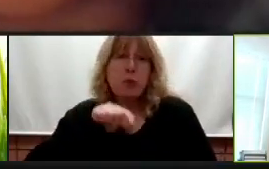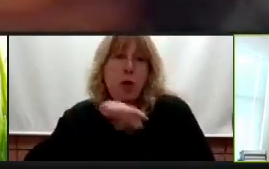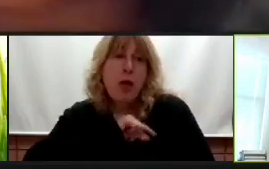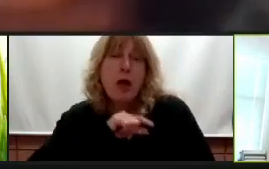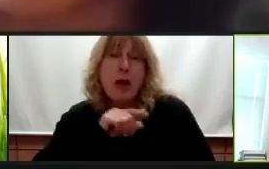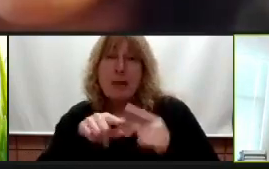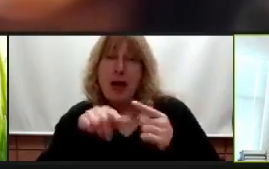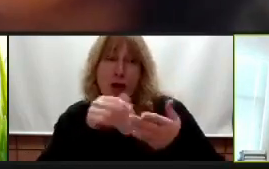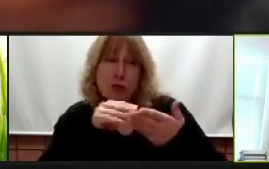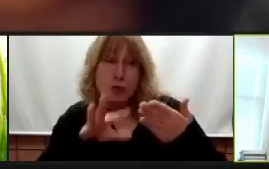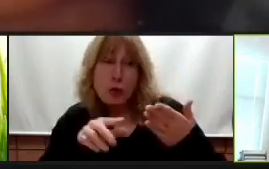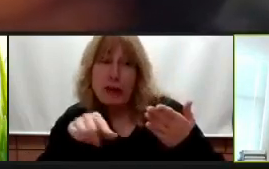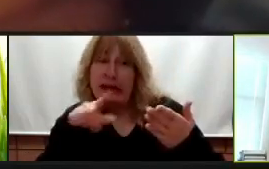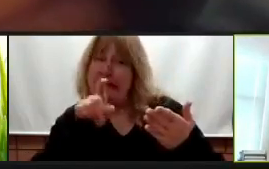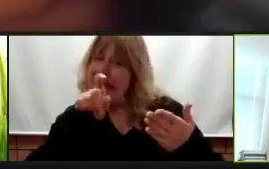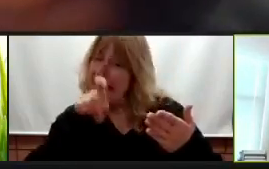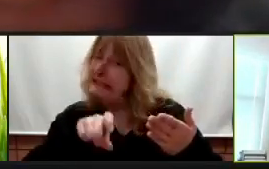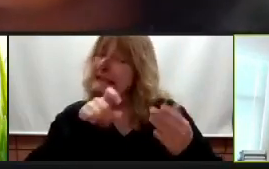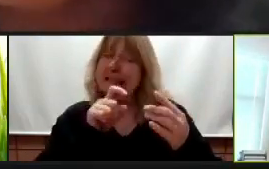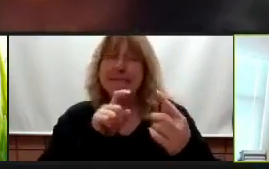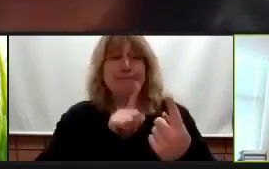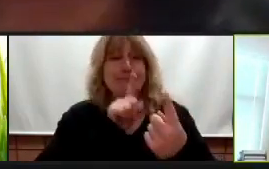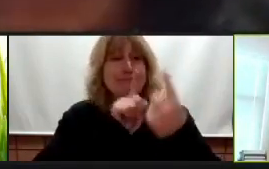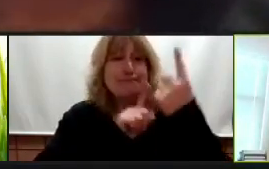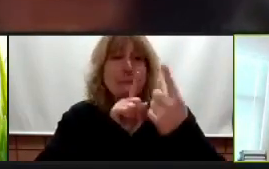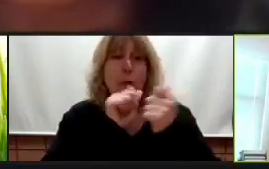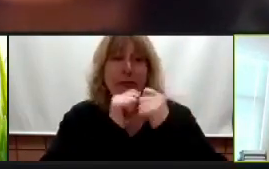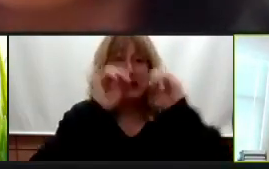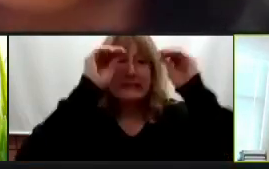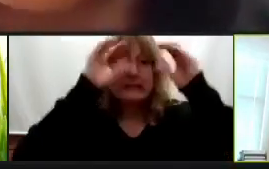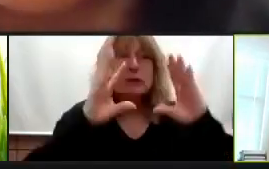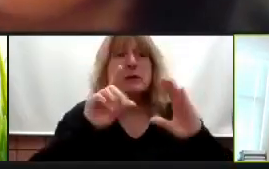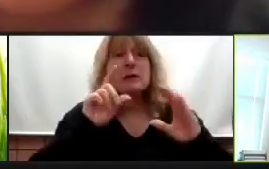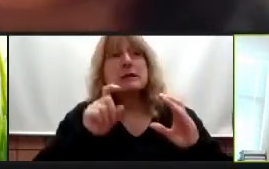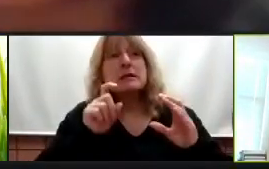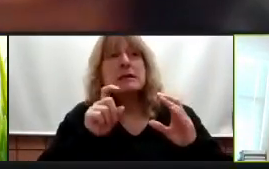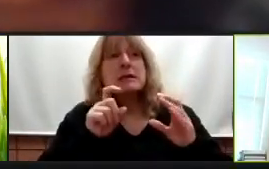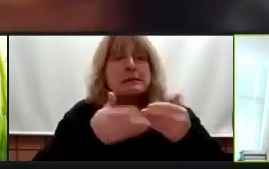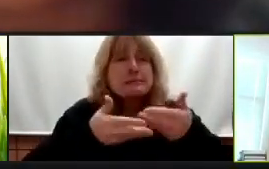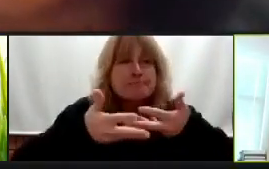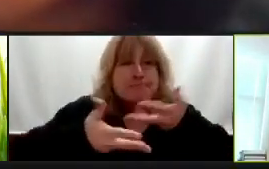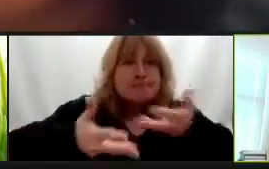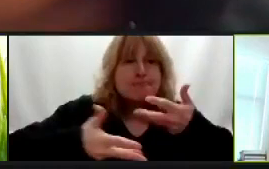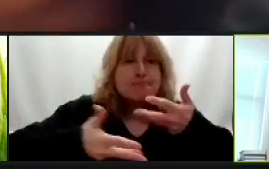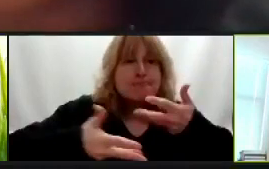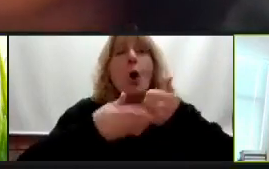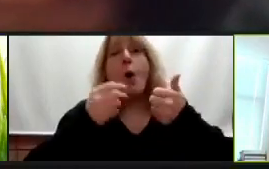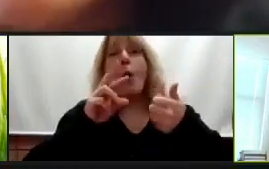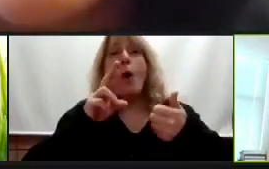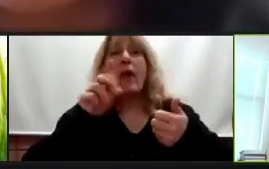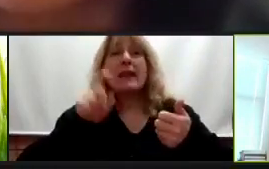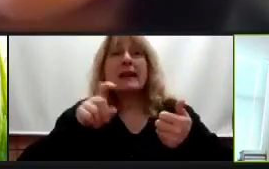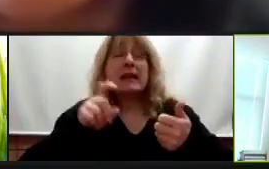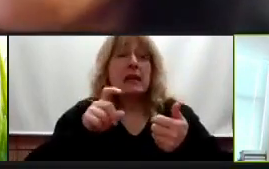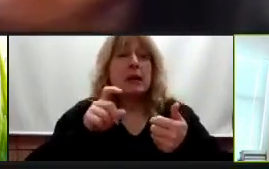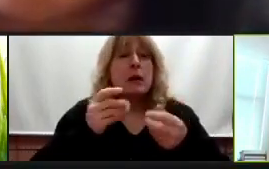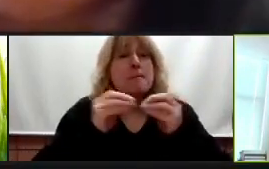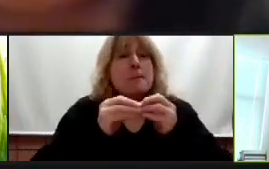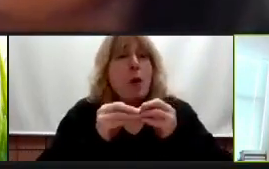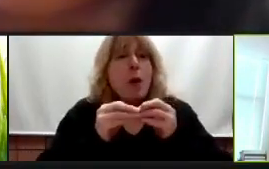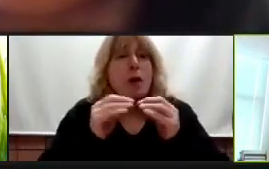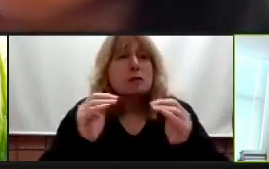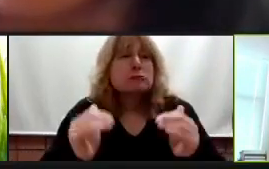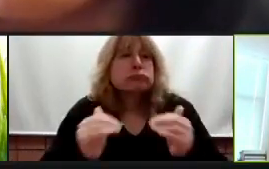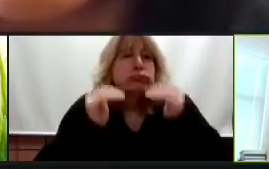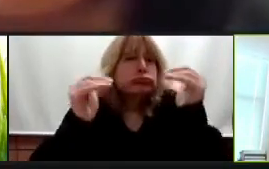they need those interventions, and they need remediation, or they need enrichment, or they need the social interactions that they have with